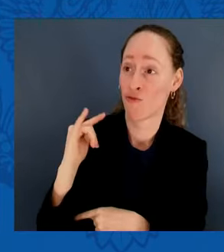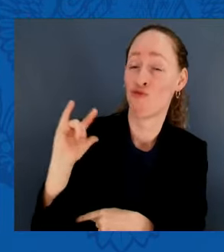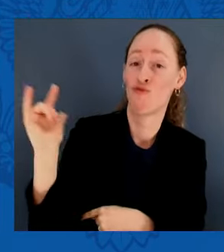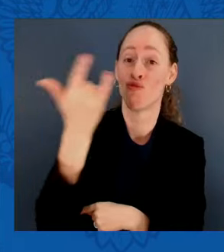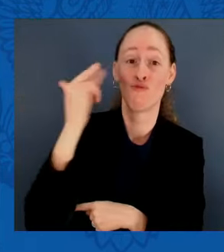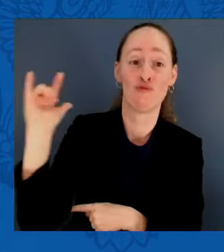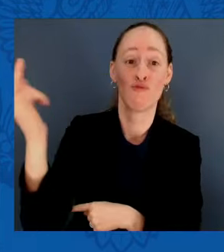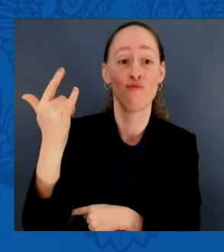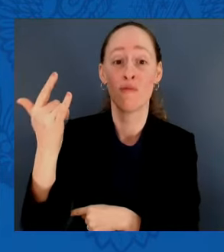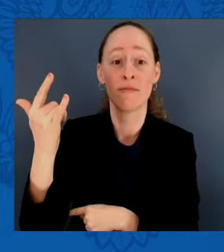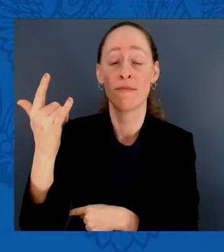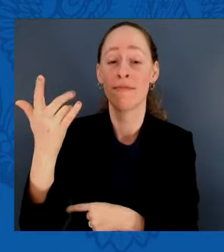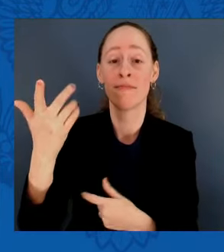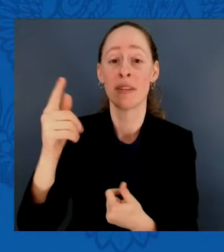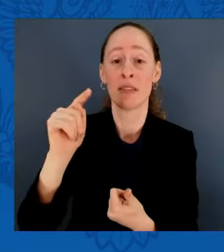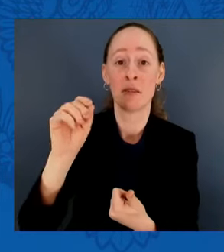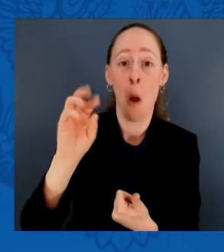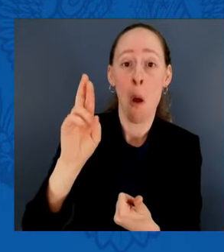even Moscow, probably.